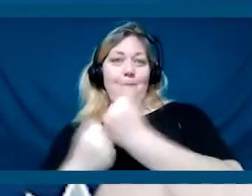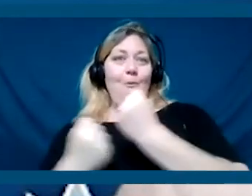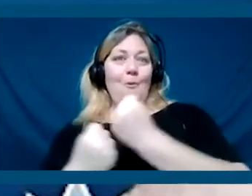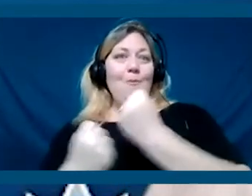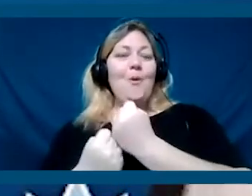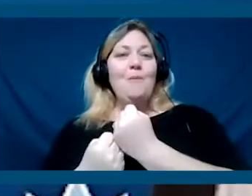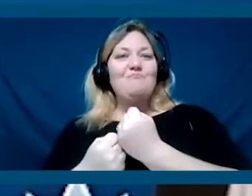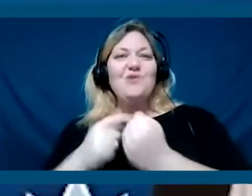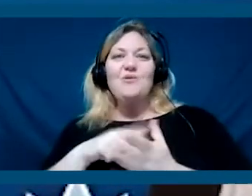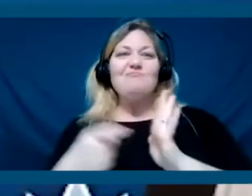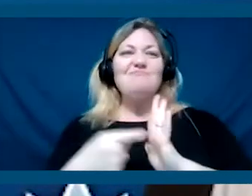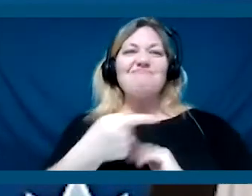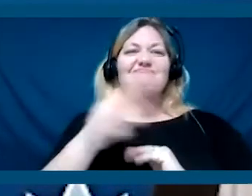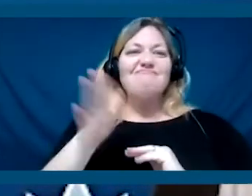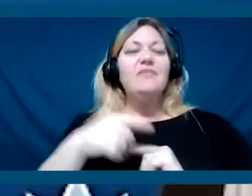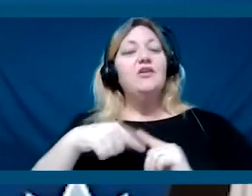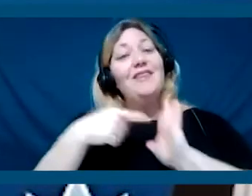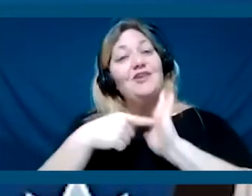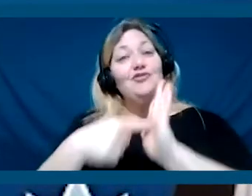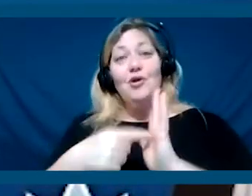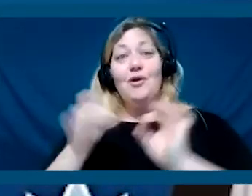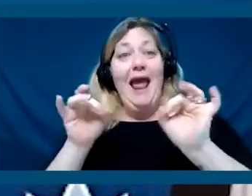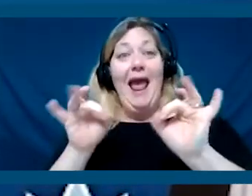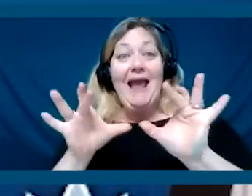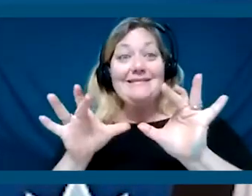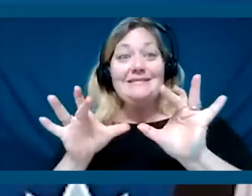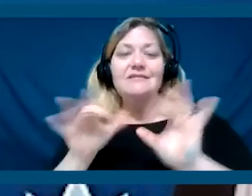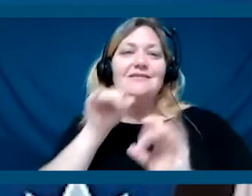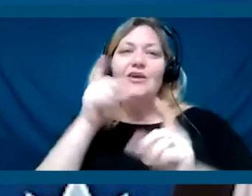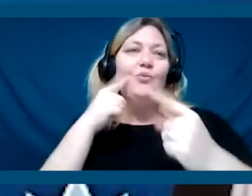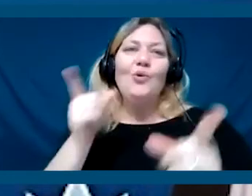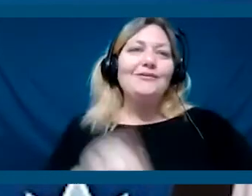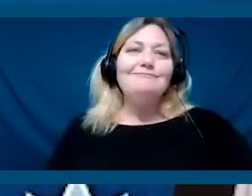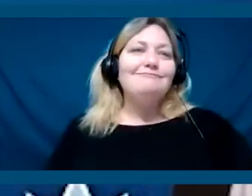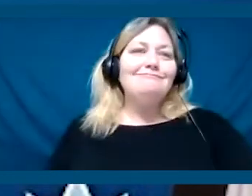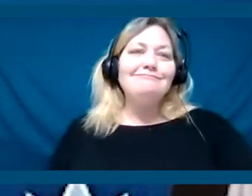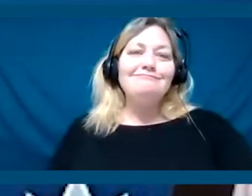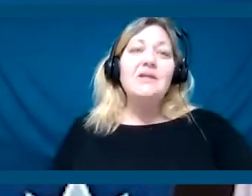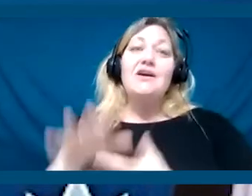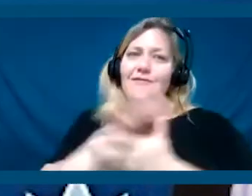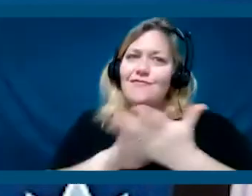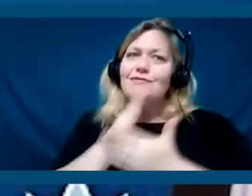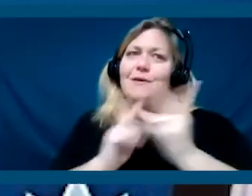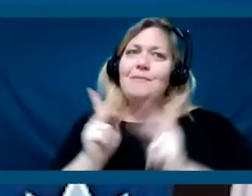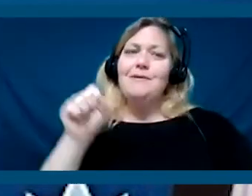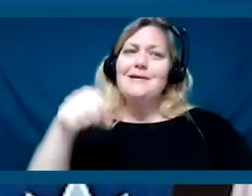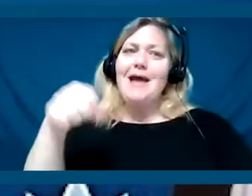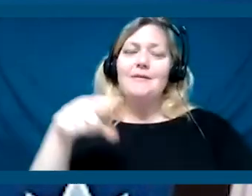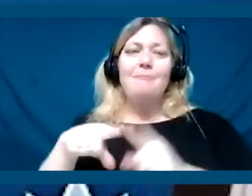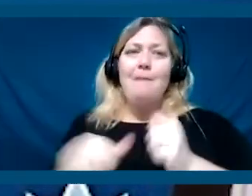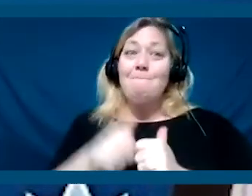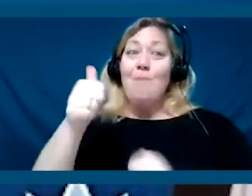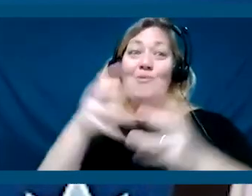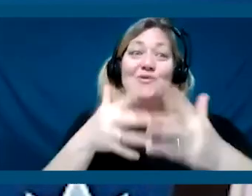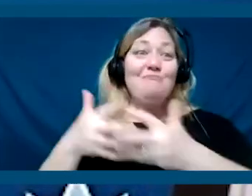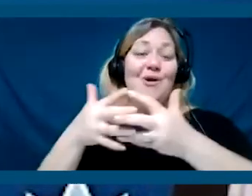so I think it's shown that hate doesn't work anymore. It can confuse maybe some people, but the majority of Americans